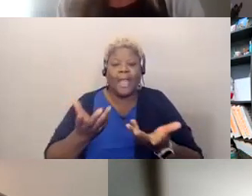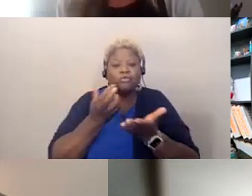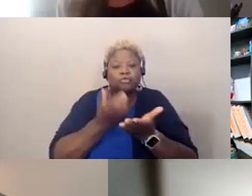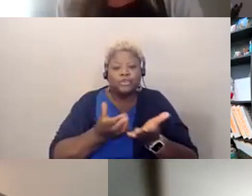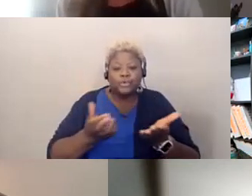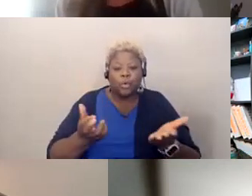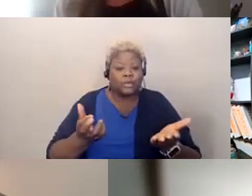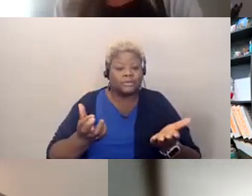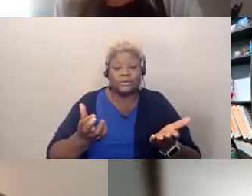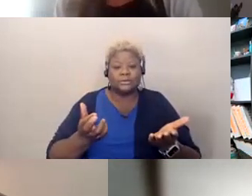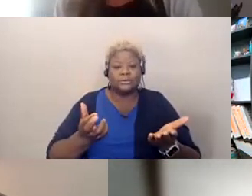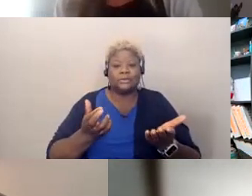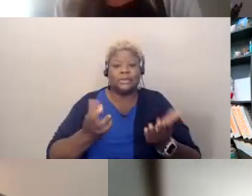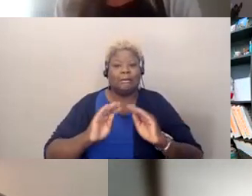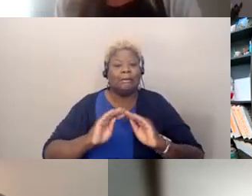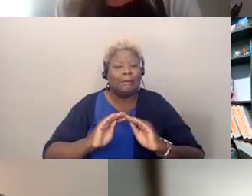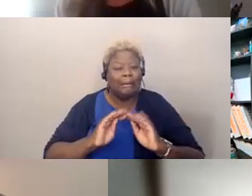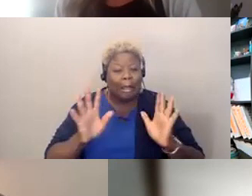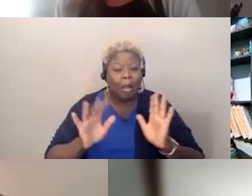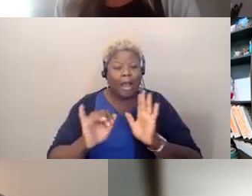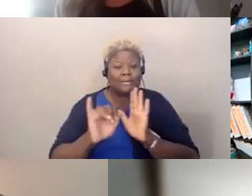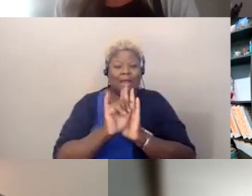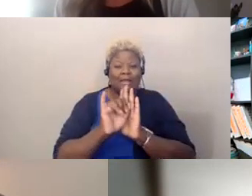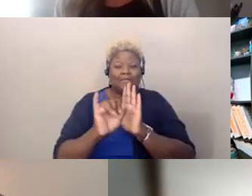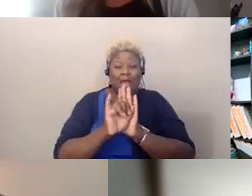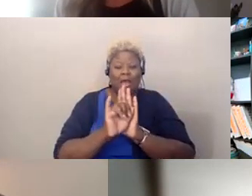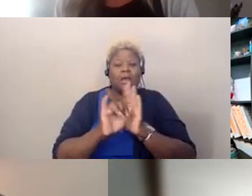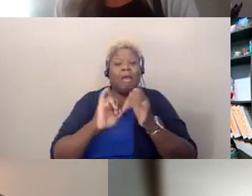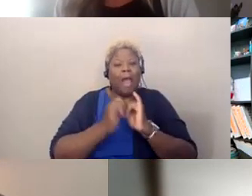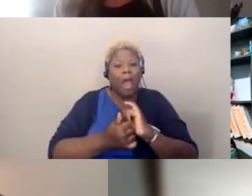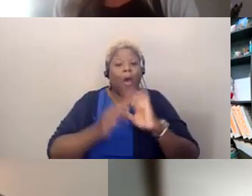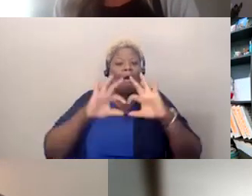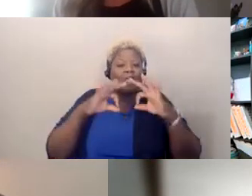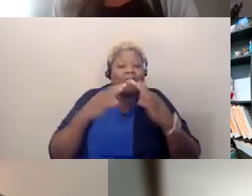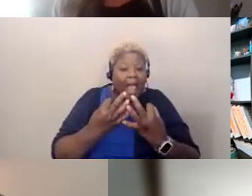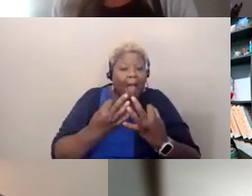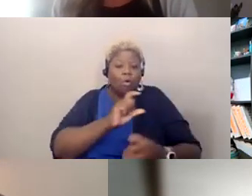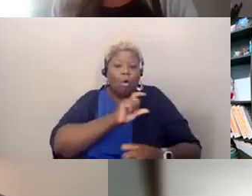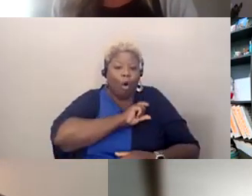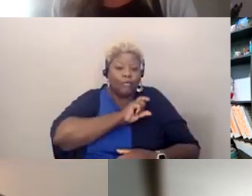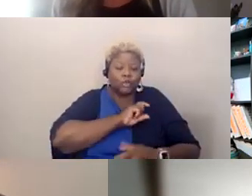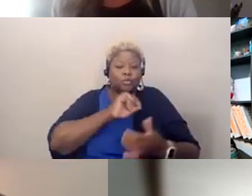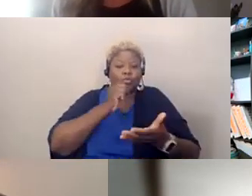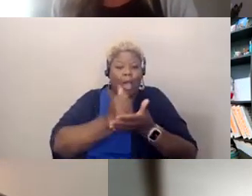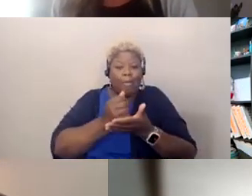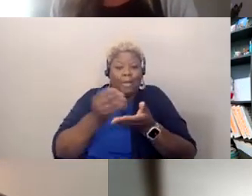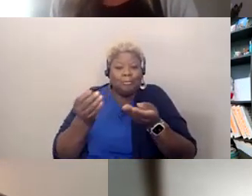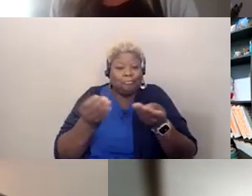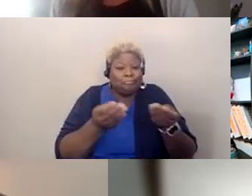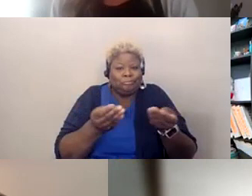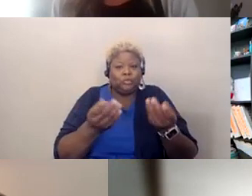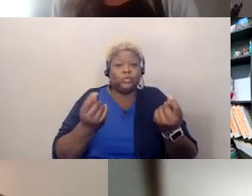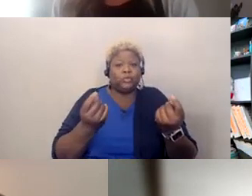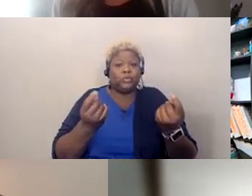resources that are clearly identified for the families and or the officers to navigate what happens when